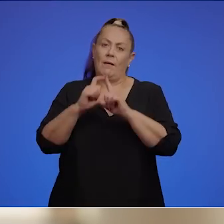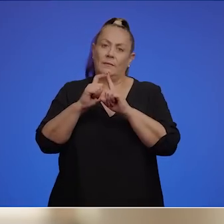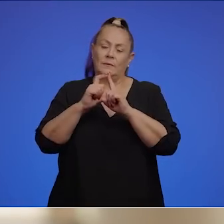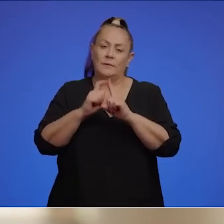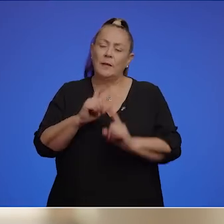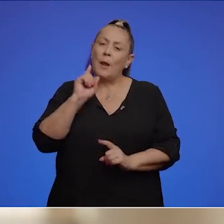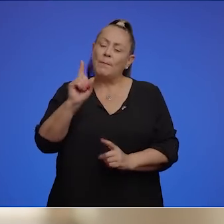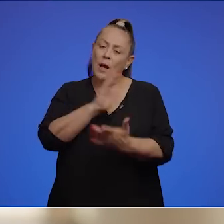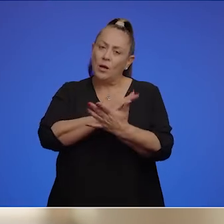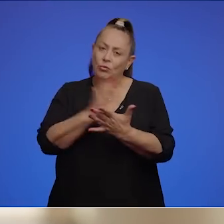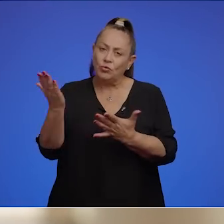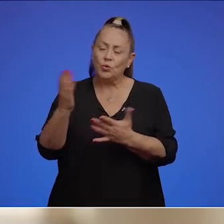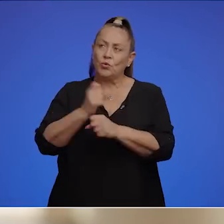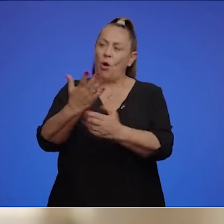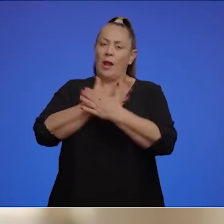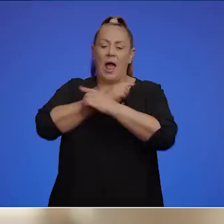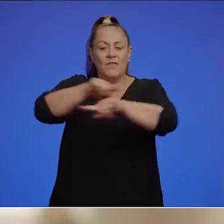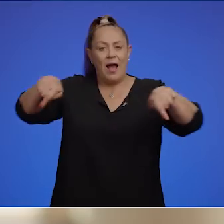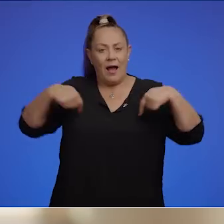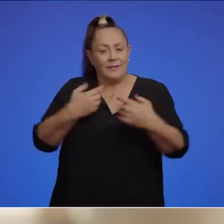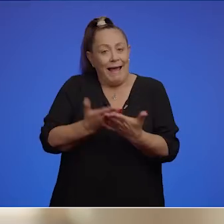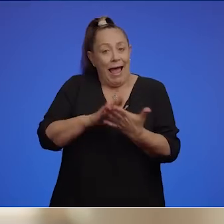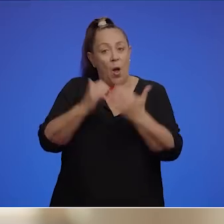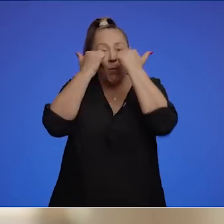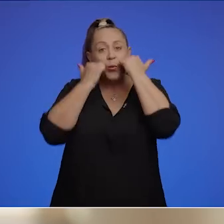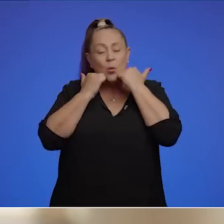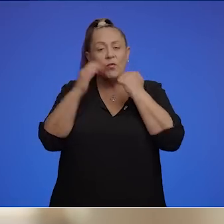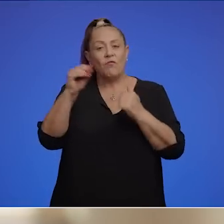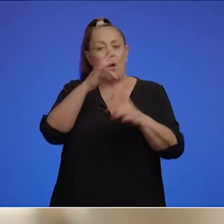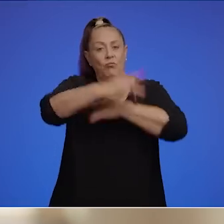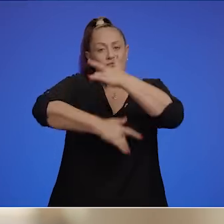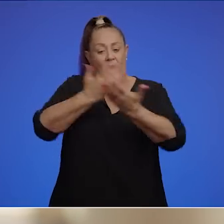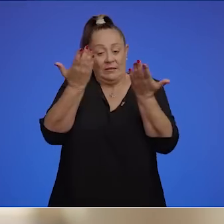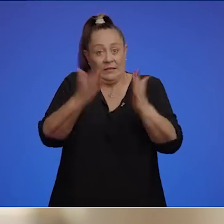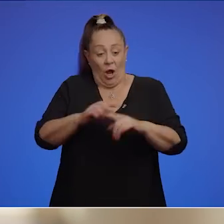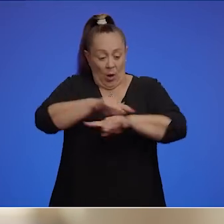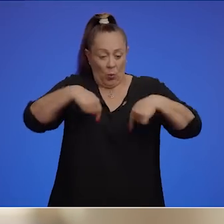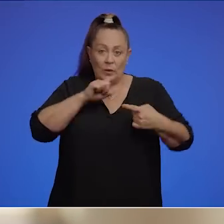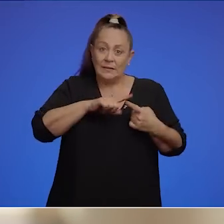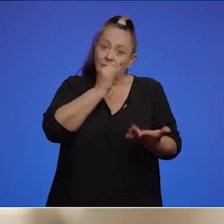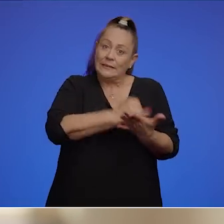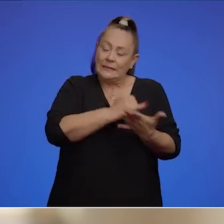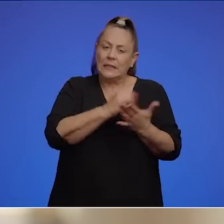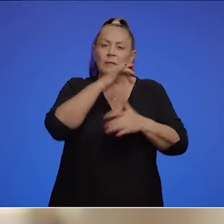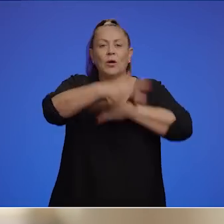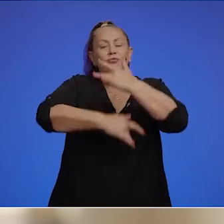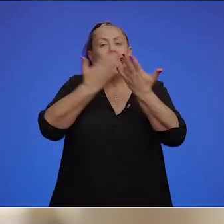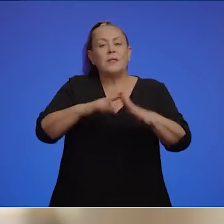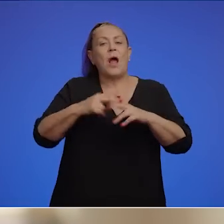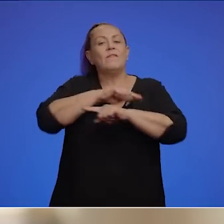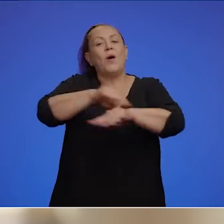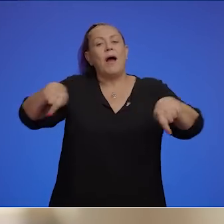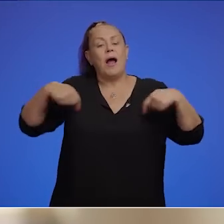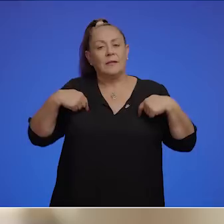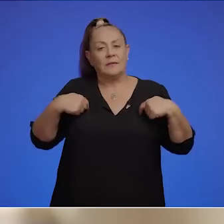But what proves that God loves us is that Christ died for us while we were still sinners. Having died to